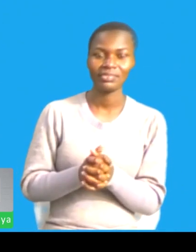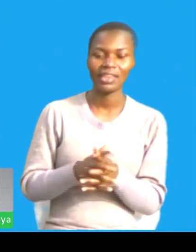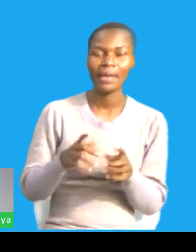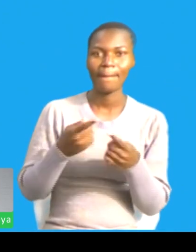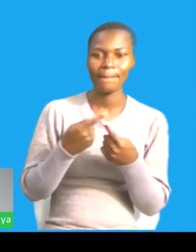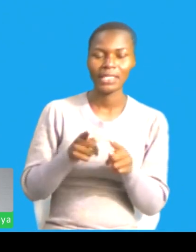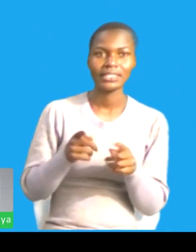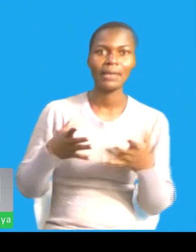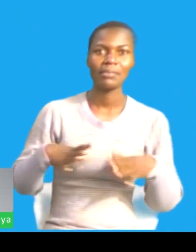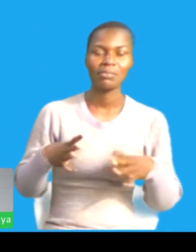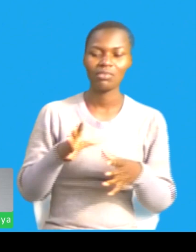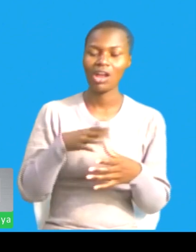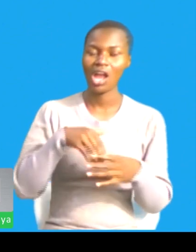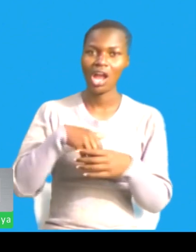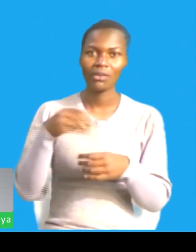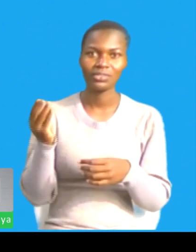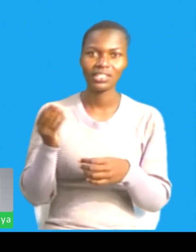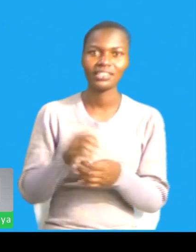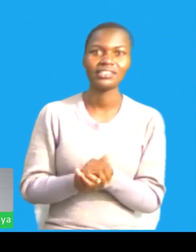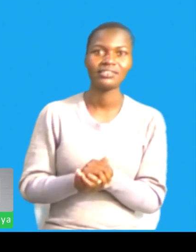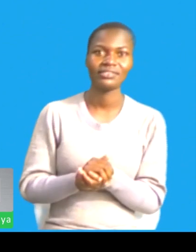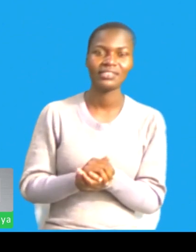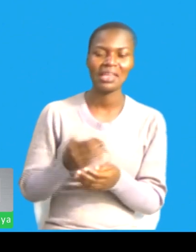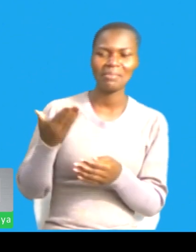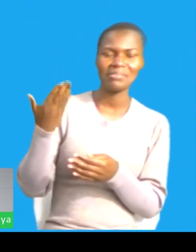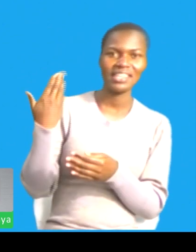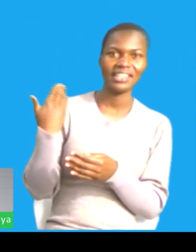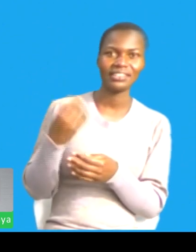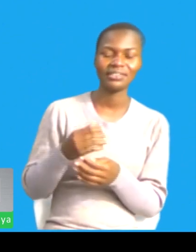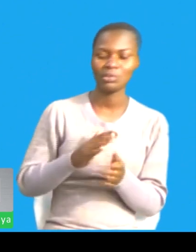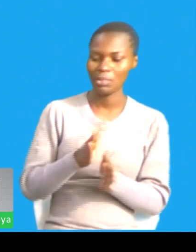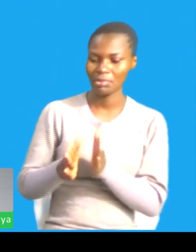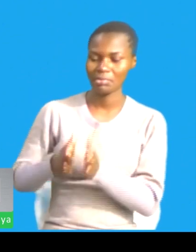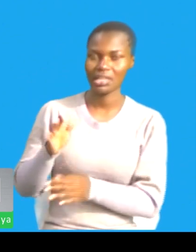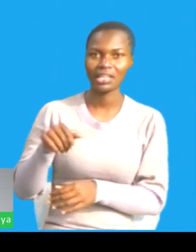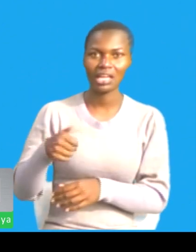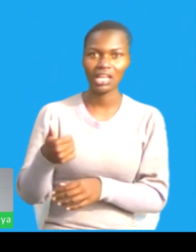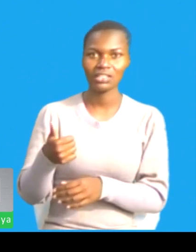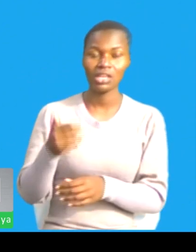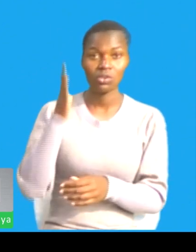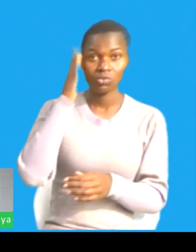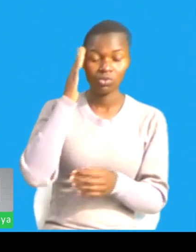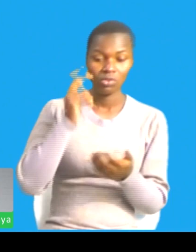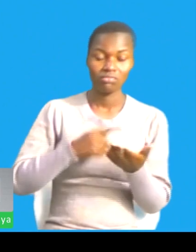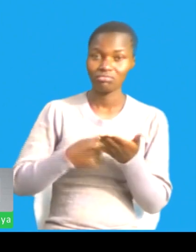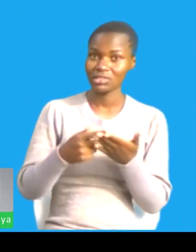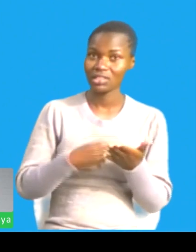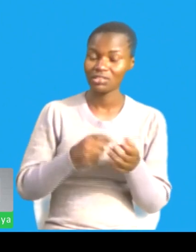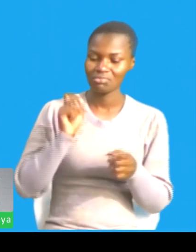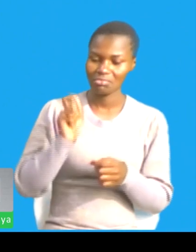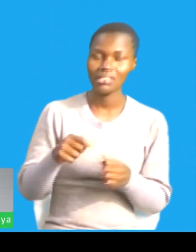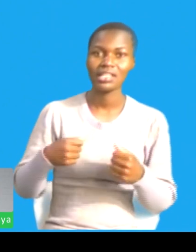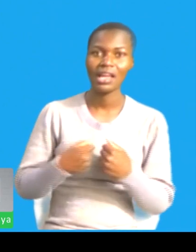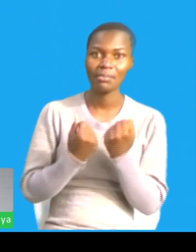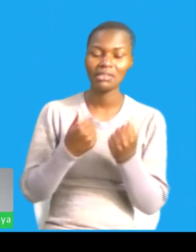But watu walikuwa nje behind the scenes guys. Yes, tunapanga vitu vingine because discussions must happen. And for me I feel